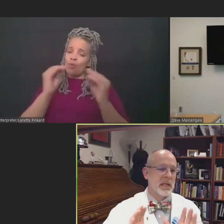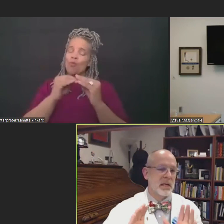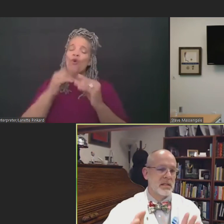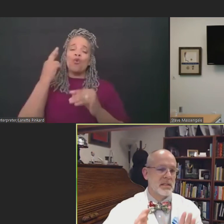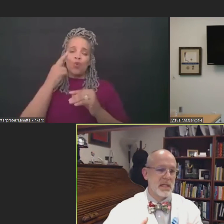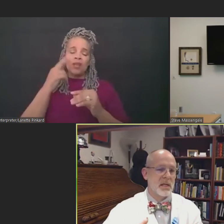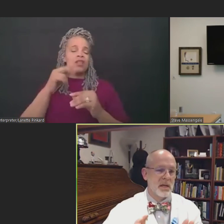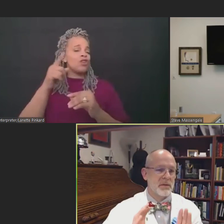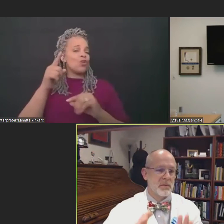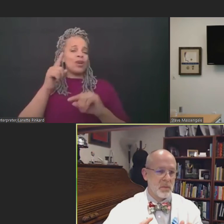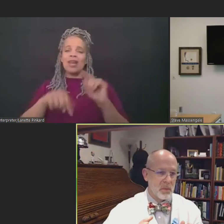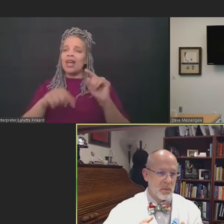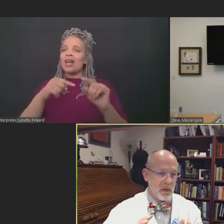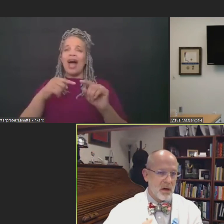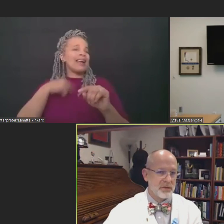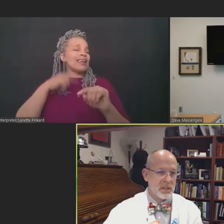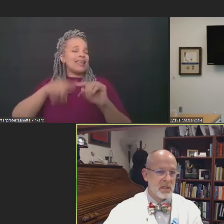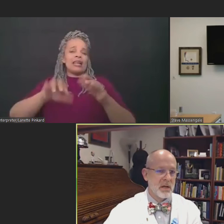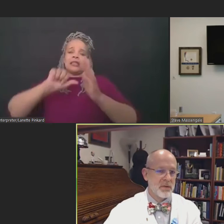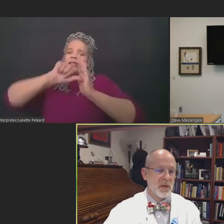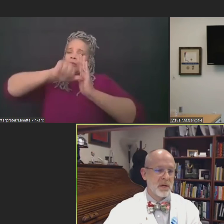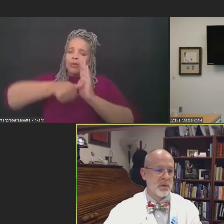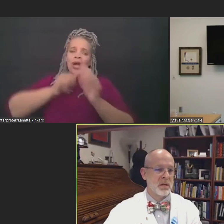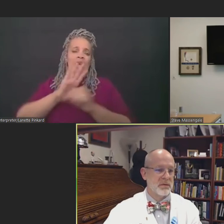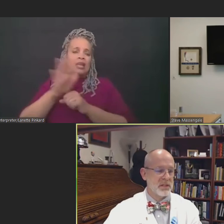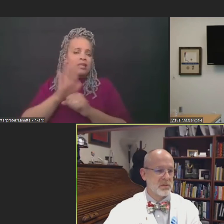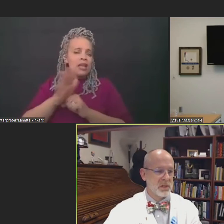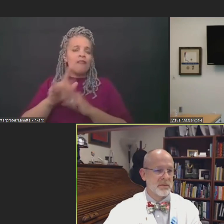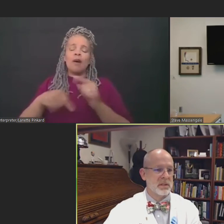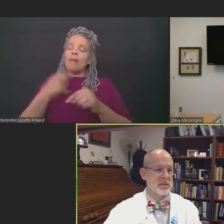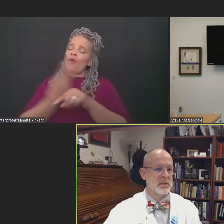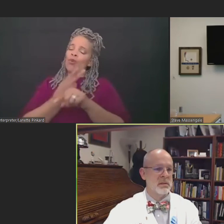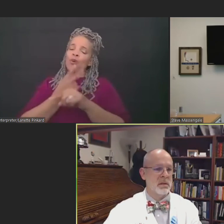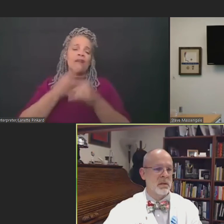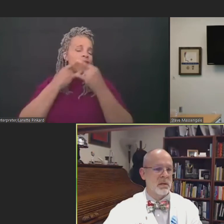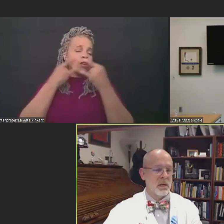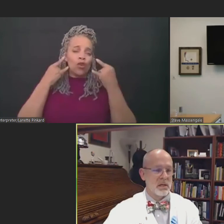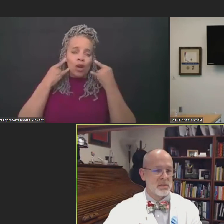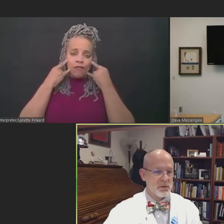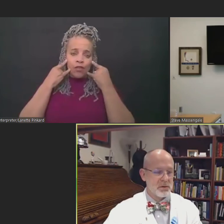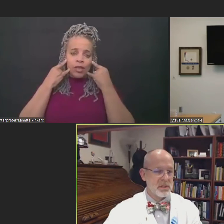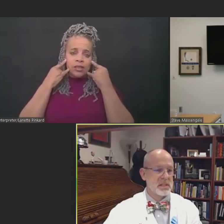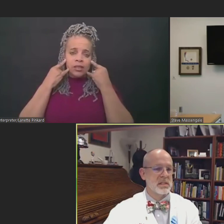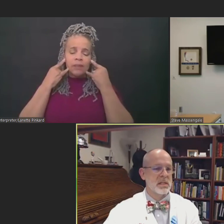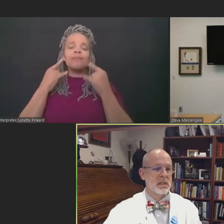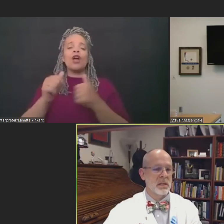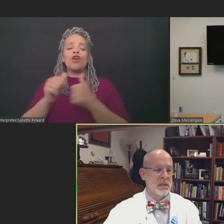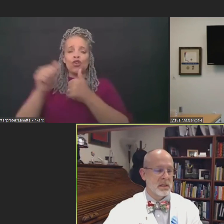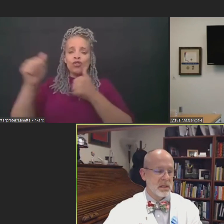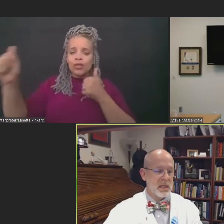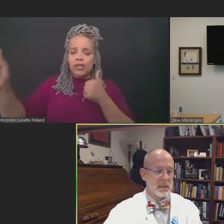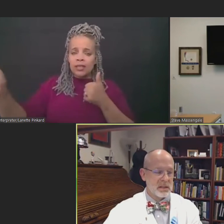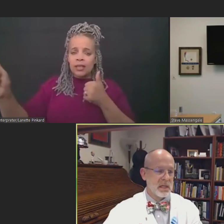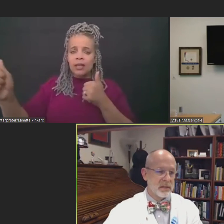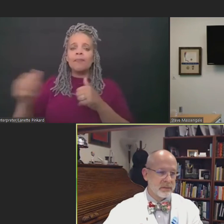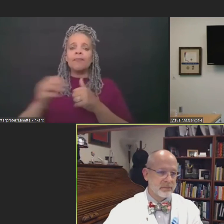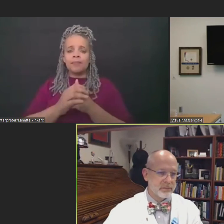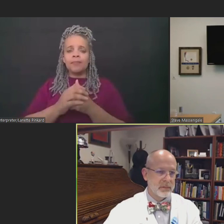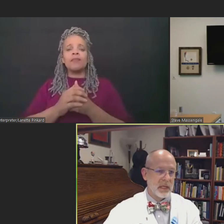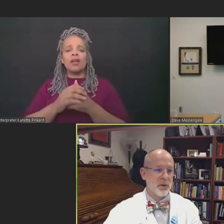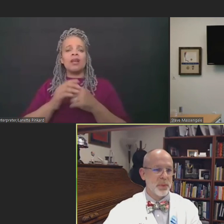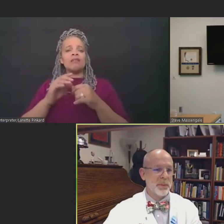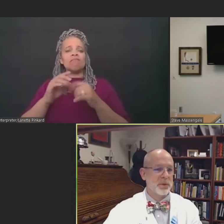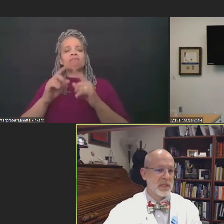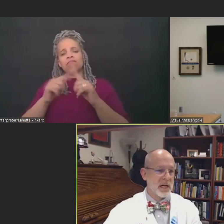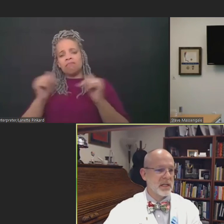just cannot say enough and often enough about wearing facial coverings and social distancing, etc.